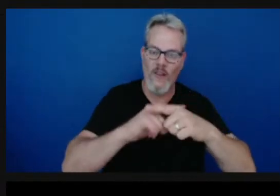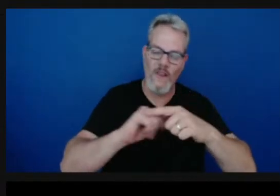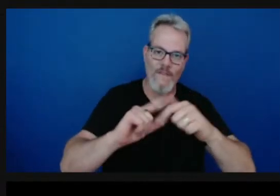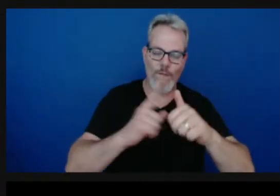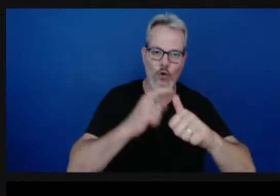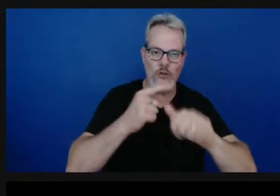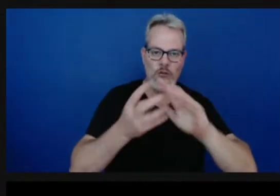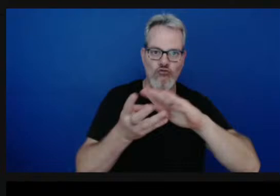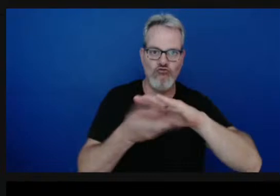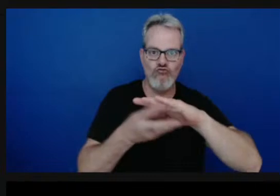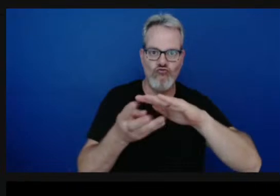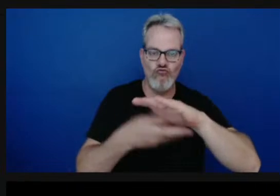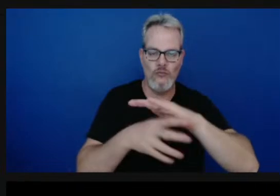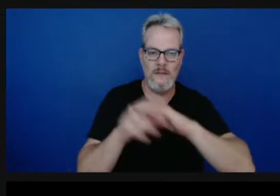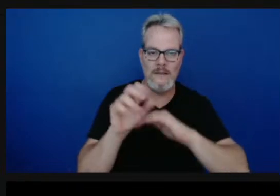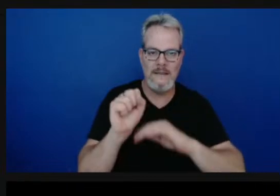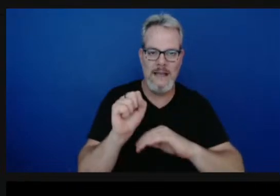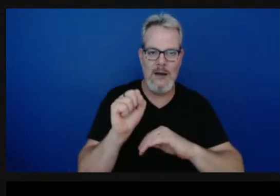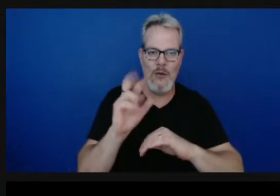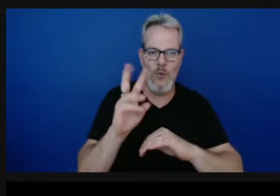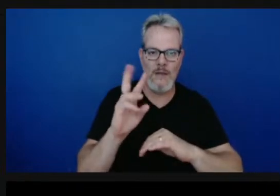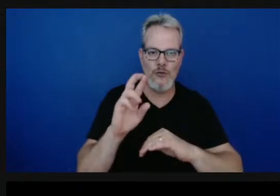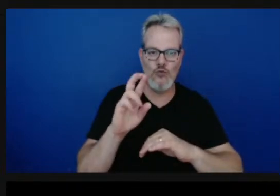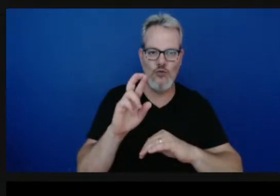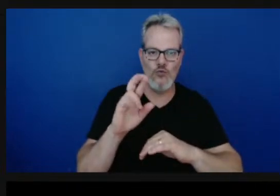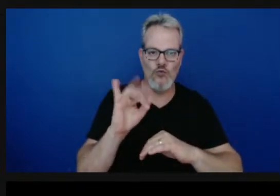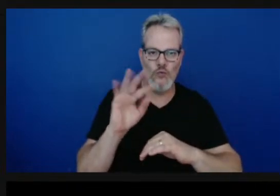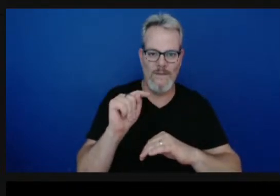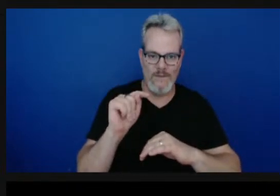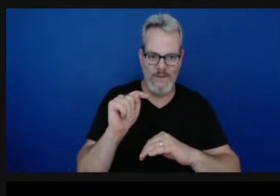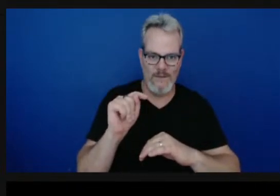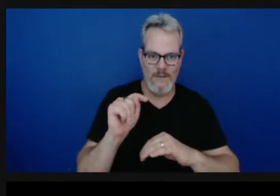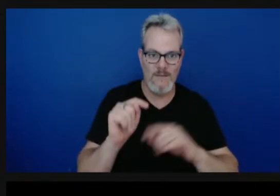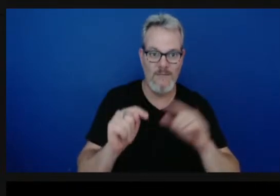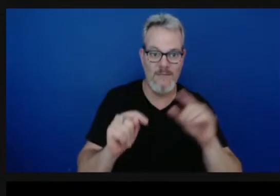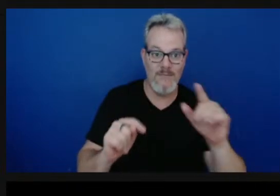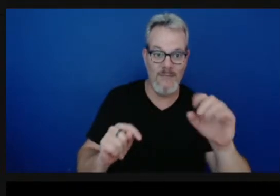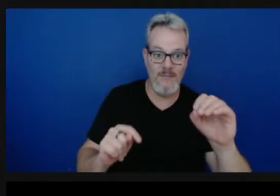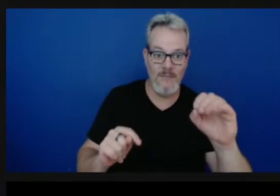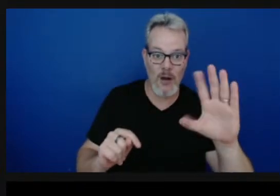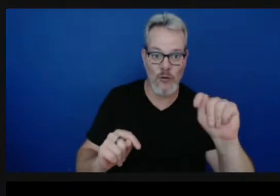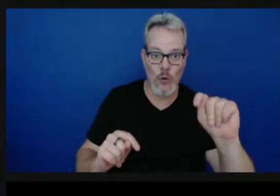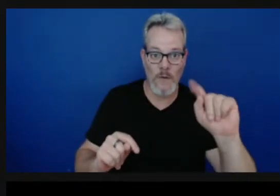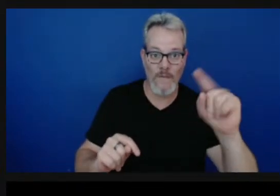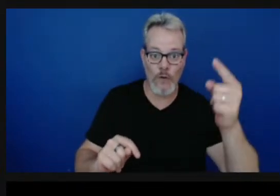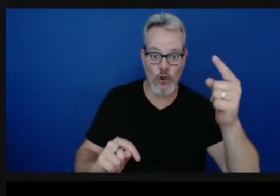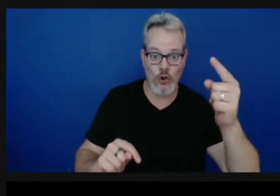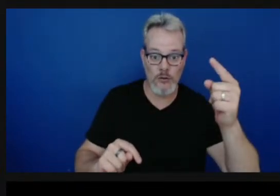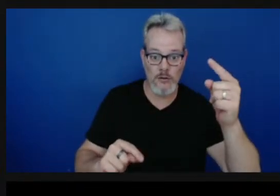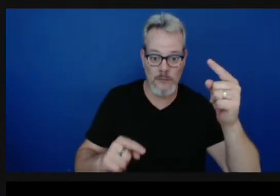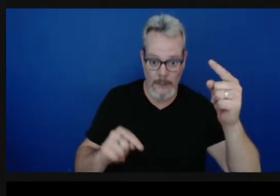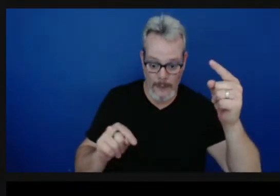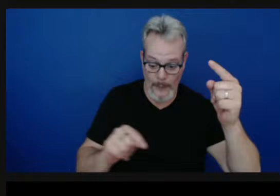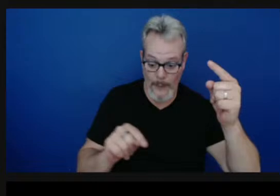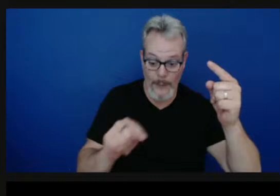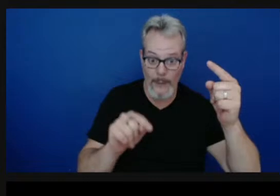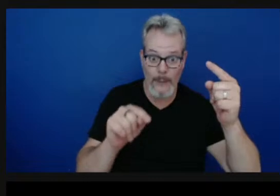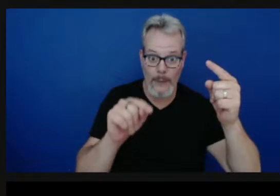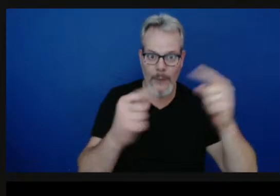Rift. And at this view on October 1st, if you look down here, you see clearly one